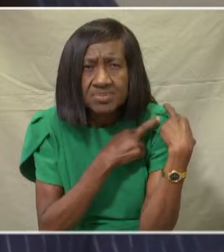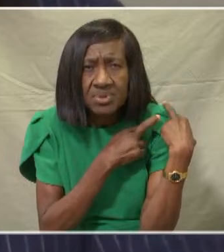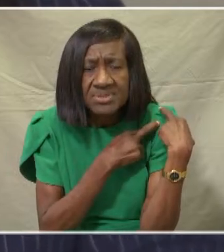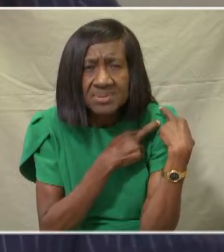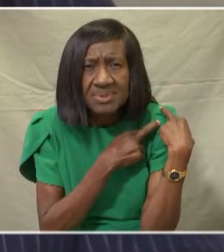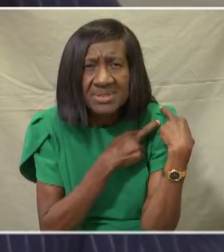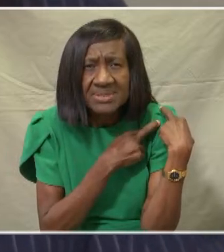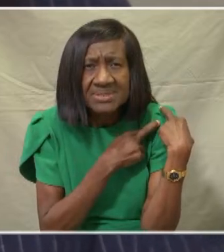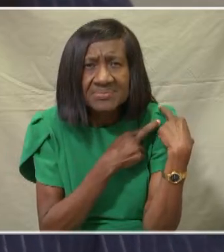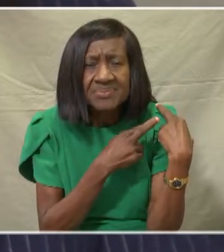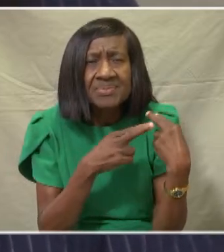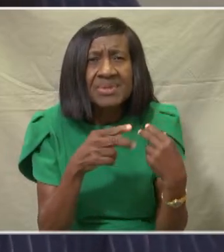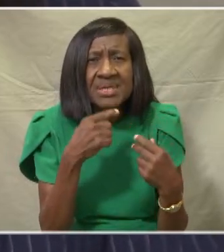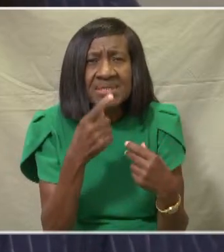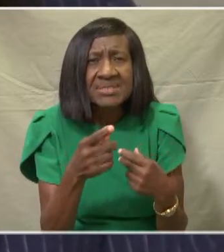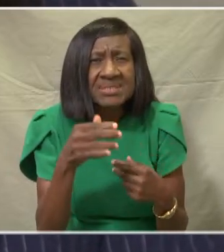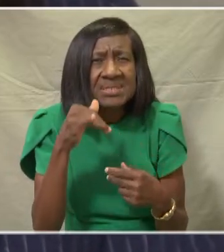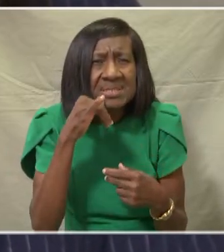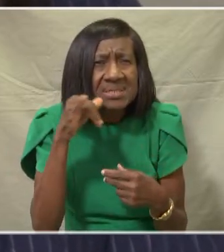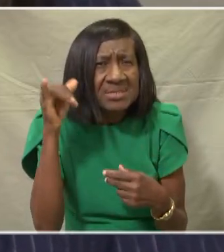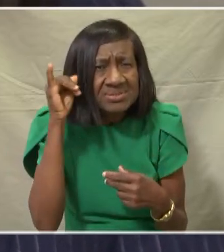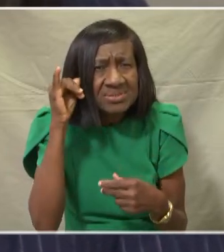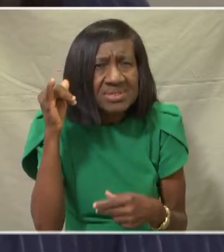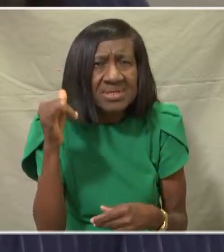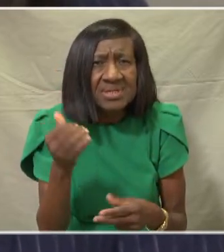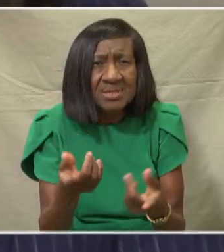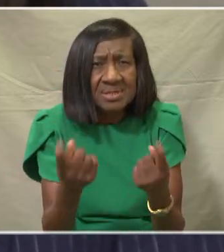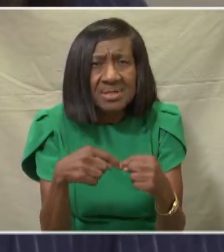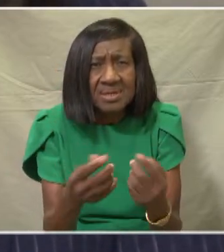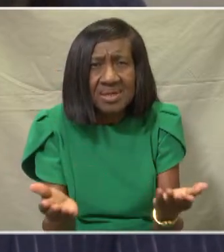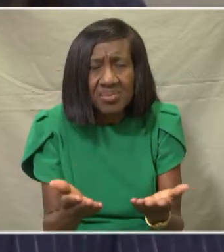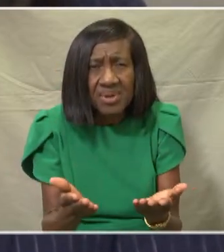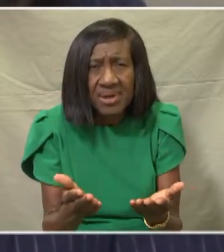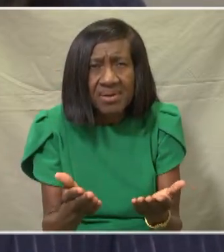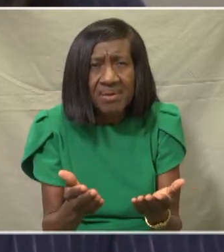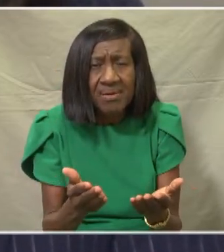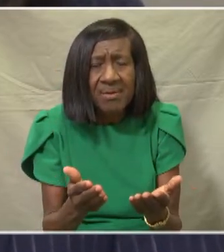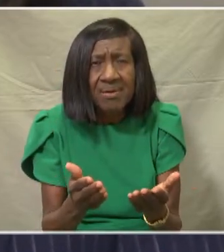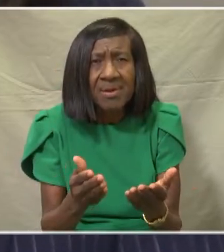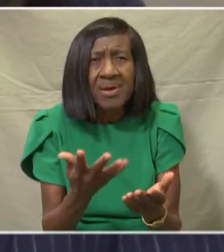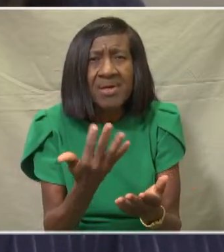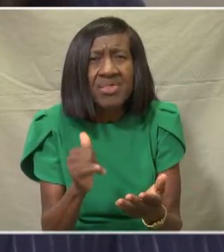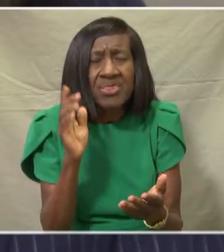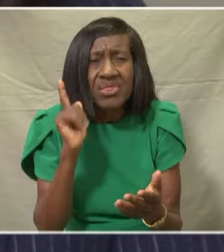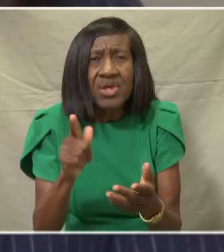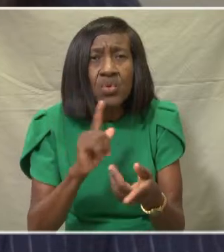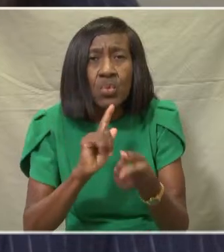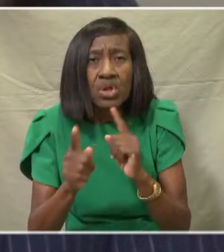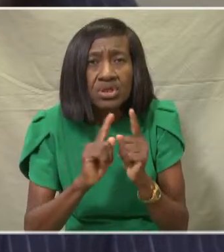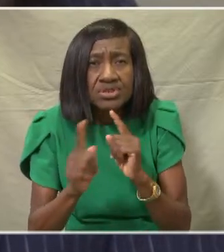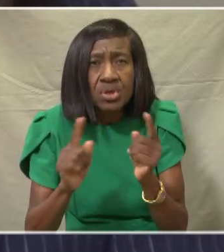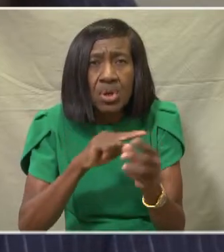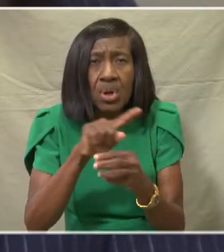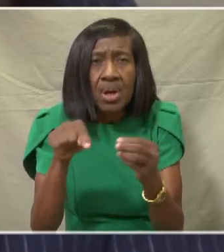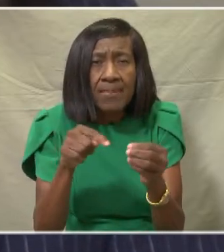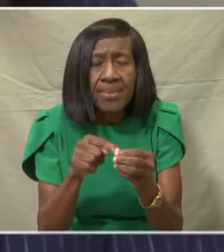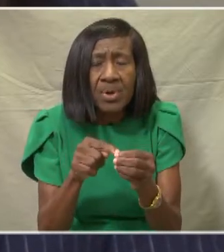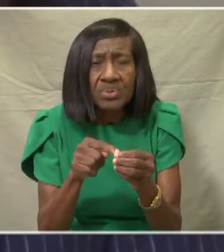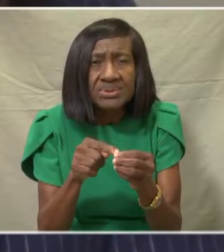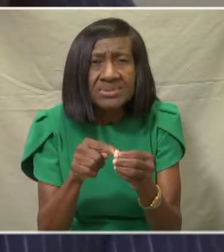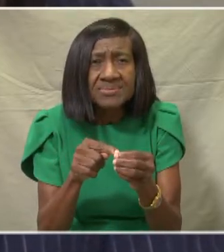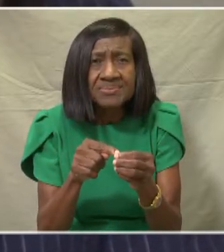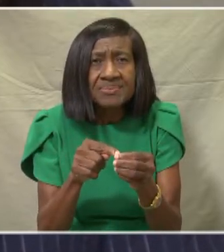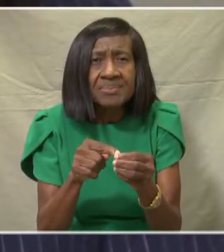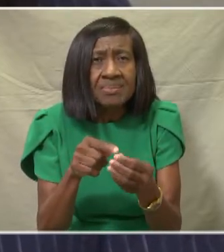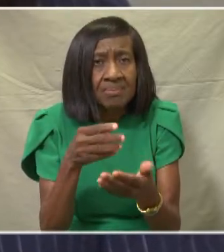only arrived yesterday, so we're really looking forward to discussing the issue of campaign finance with stakeholders to see